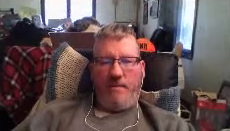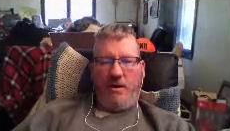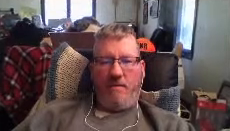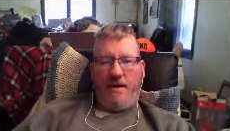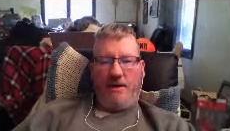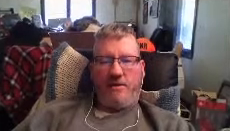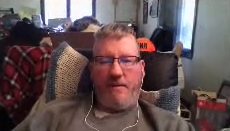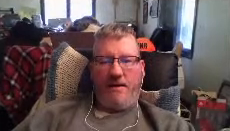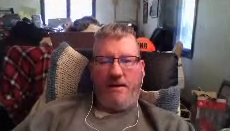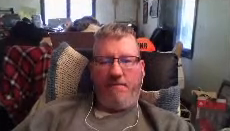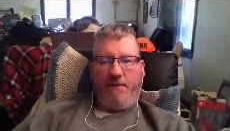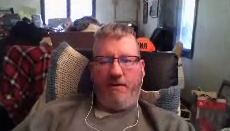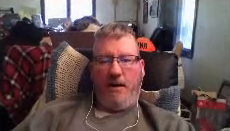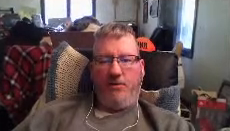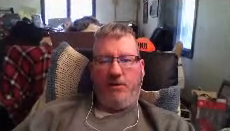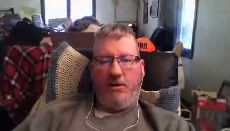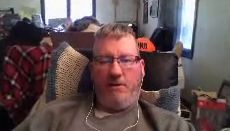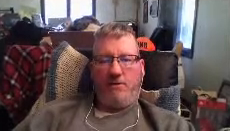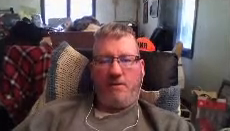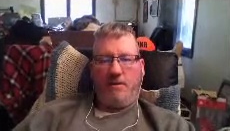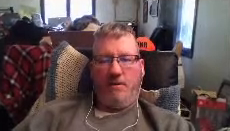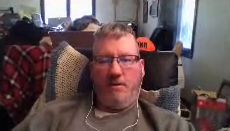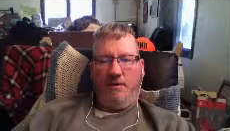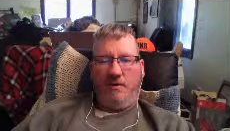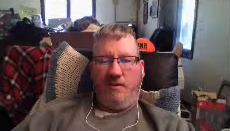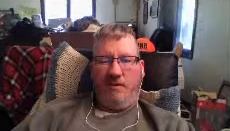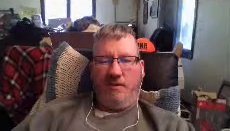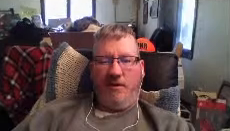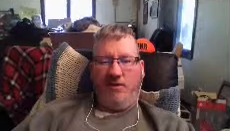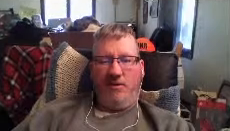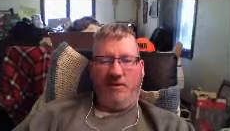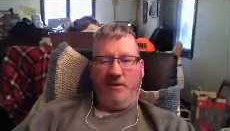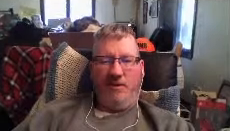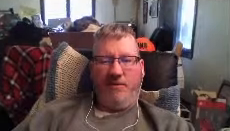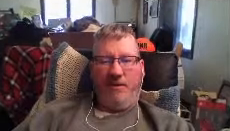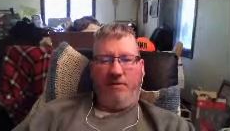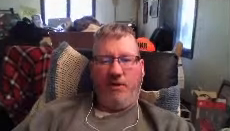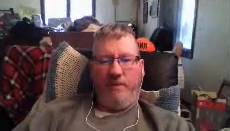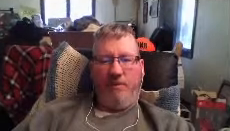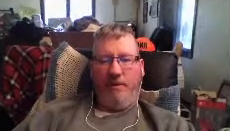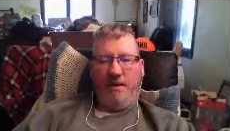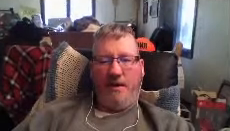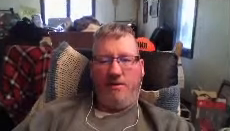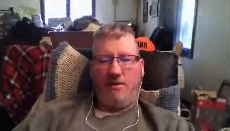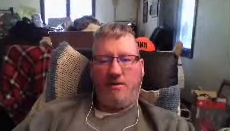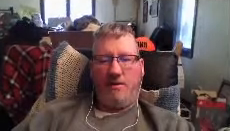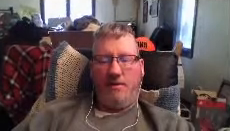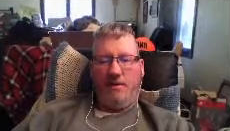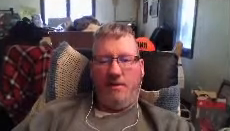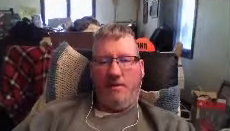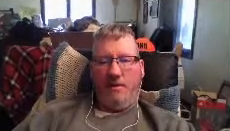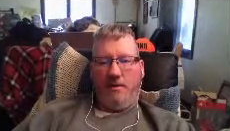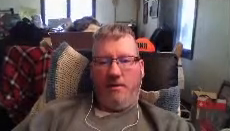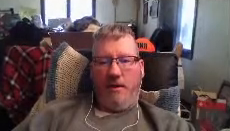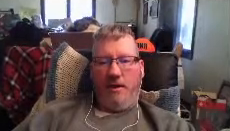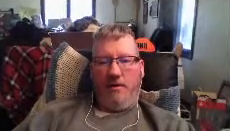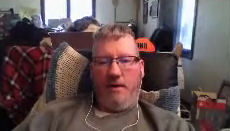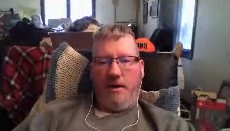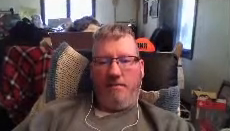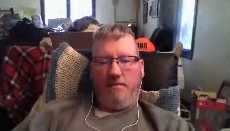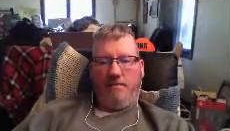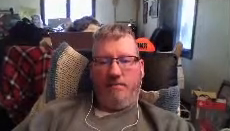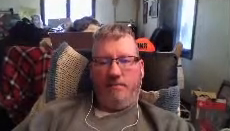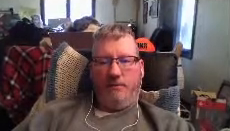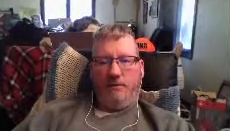Basically, no mask mandate for outdoors, as long as you're under 500 people, I guess.